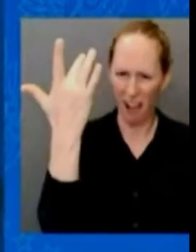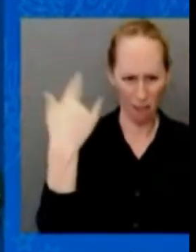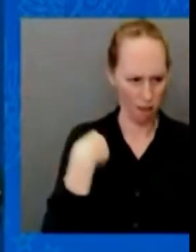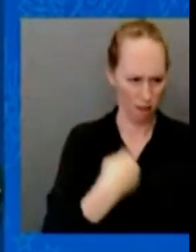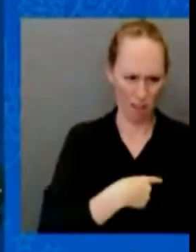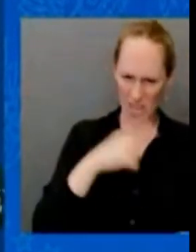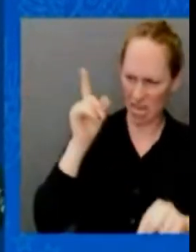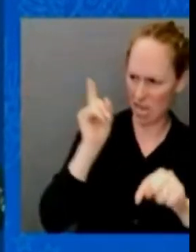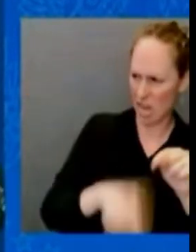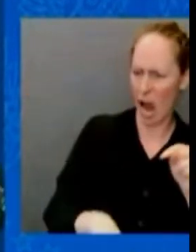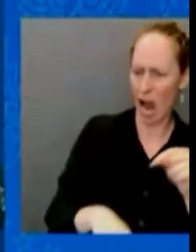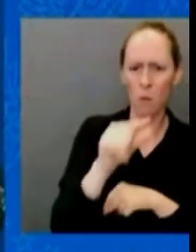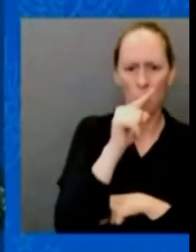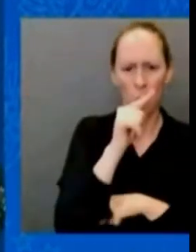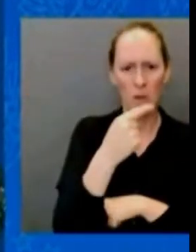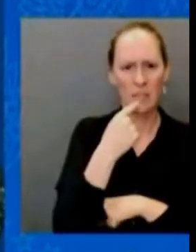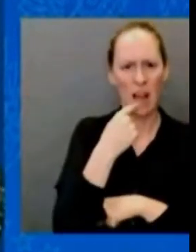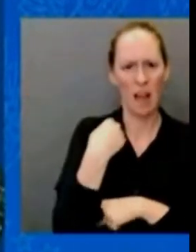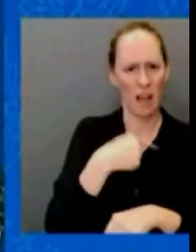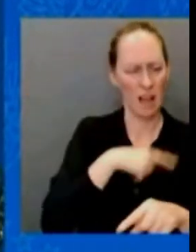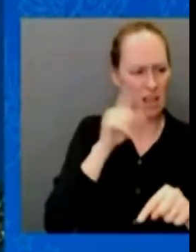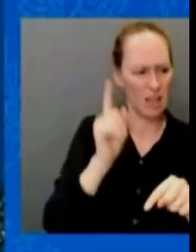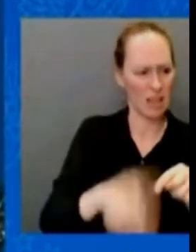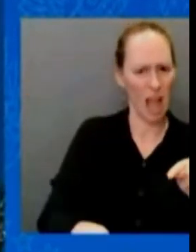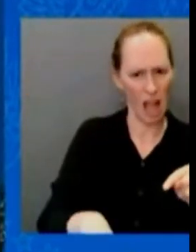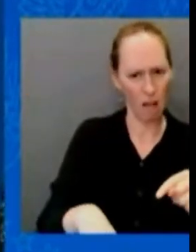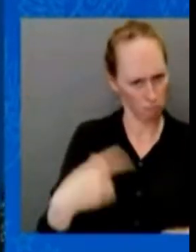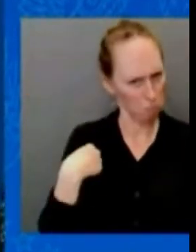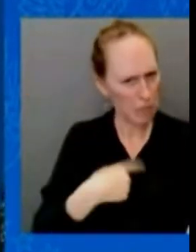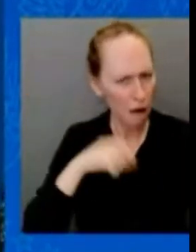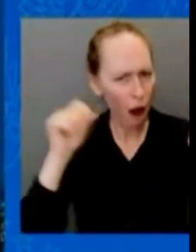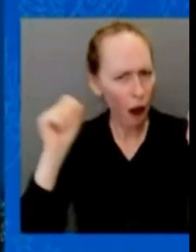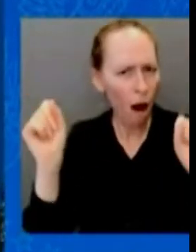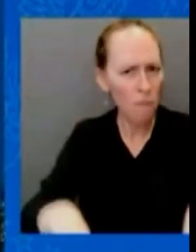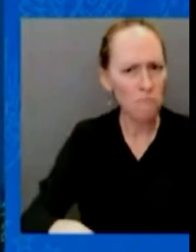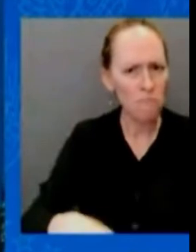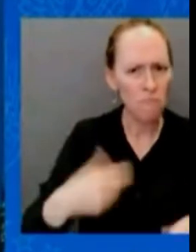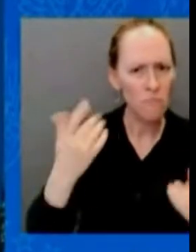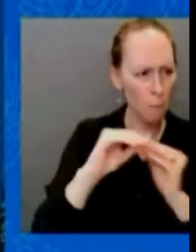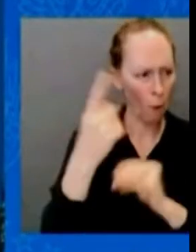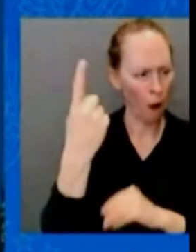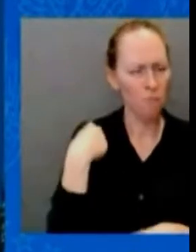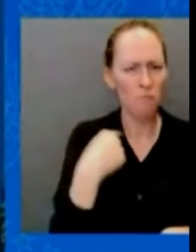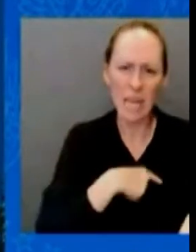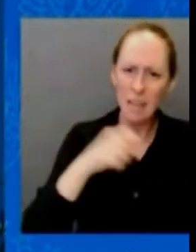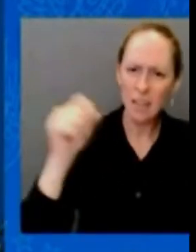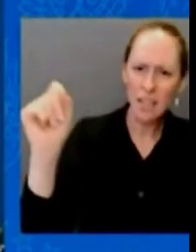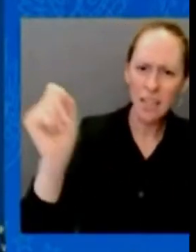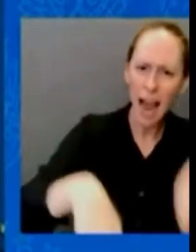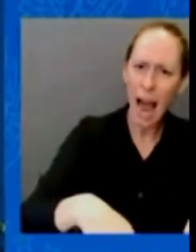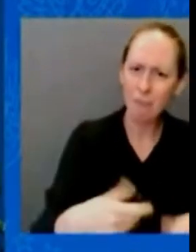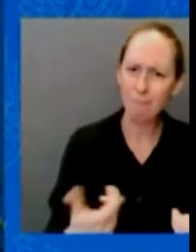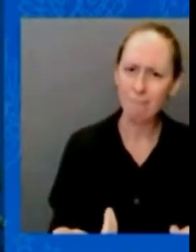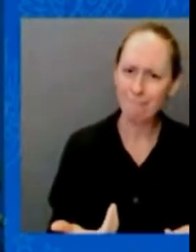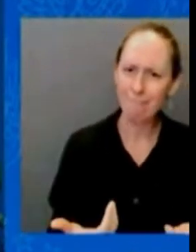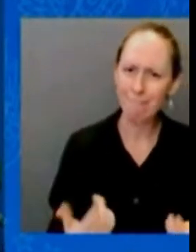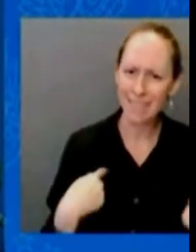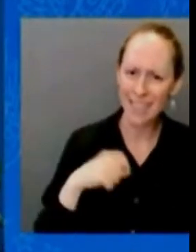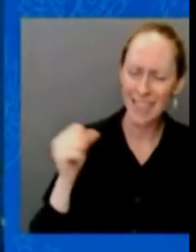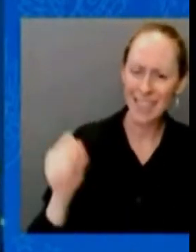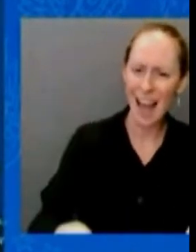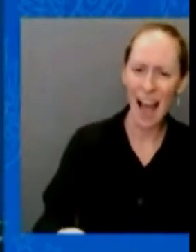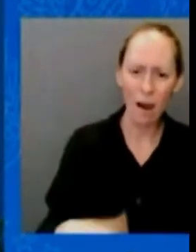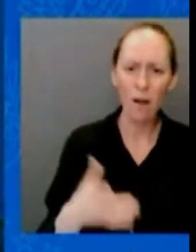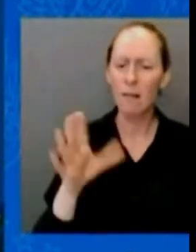it sincerely. Where in the hell is it written that says we cannot be, as we've been hearing for the last